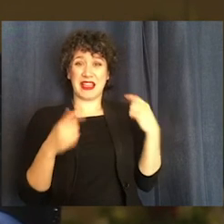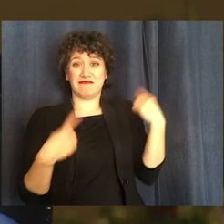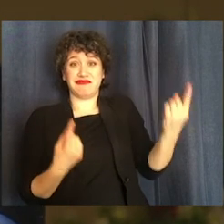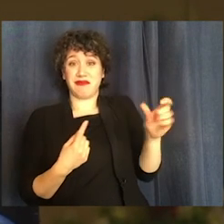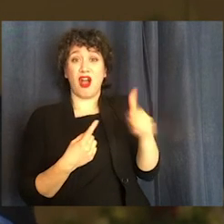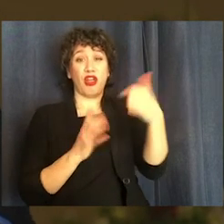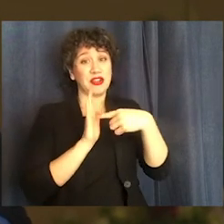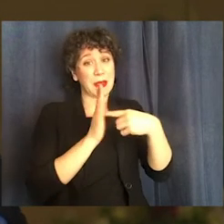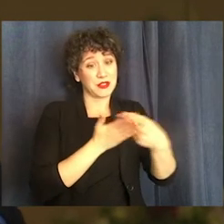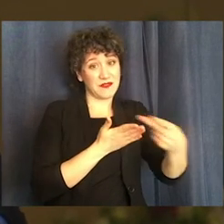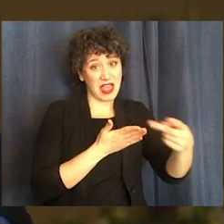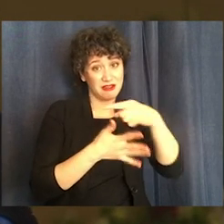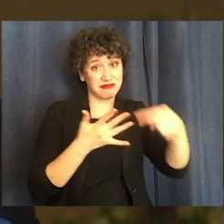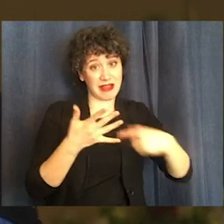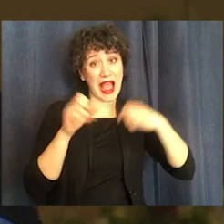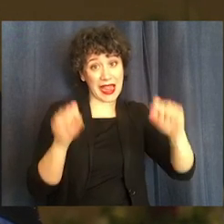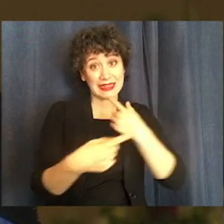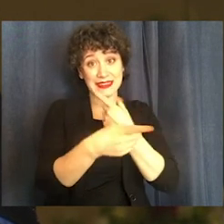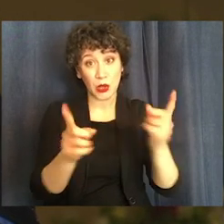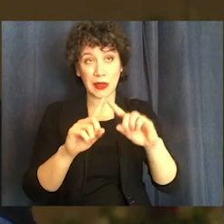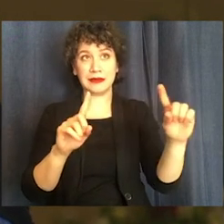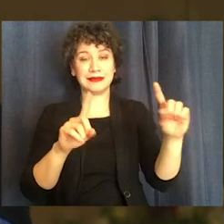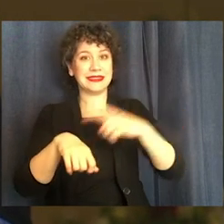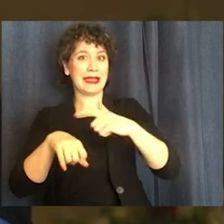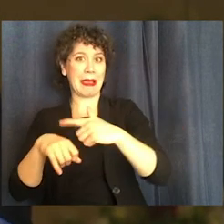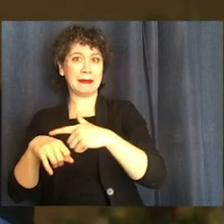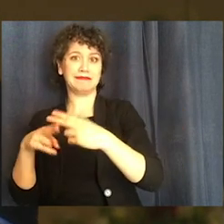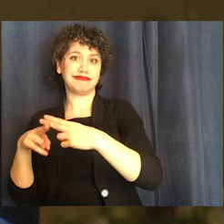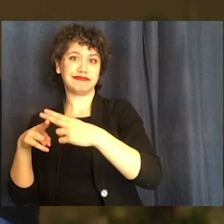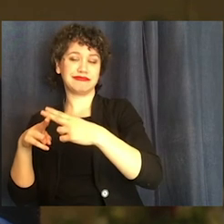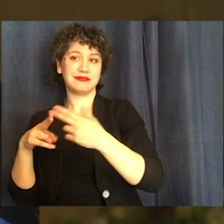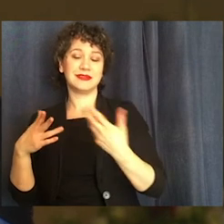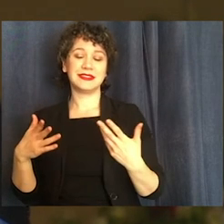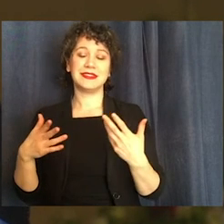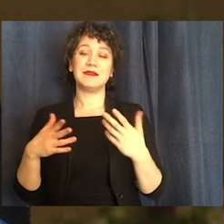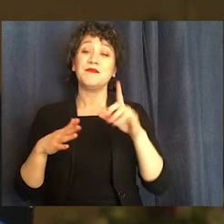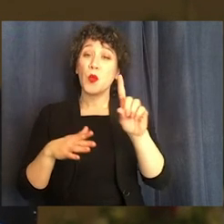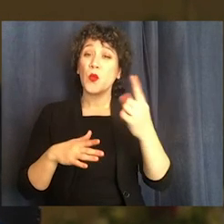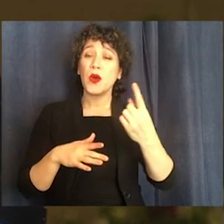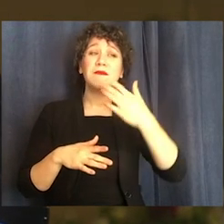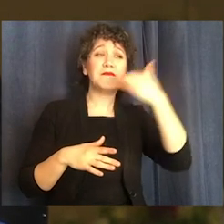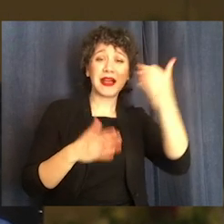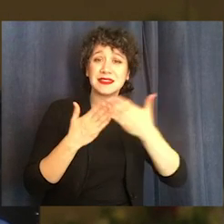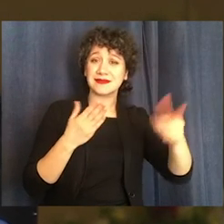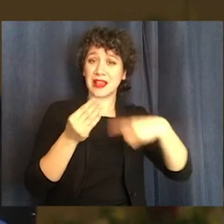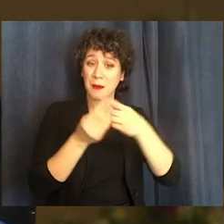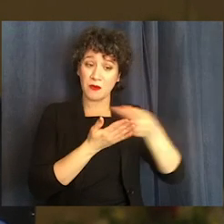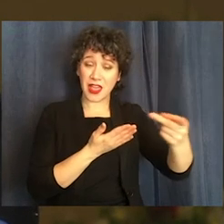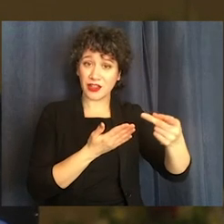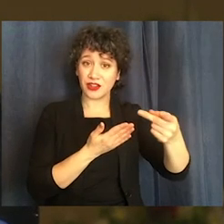failure is that it's universal. Every single one of your teachers has experienced failure. Same with your